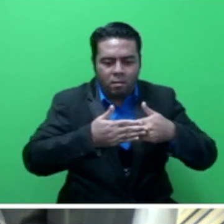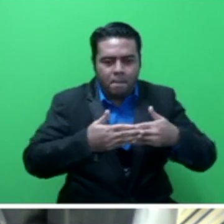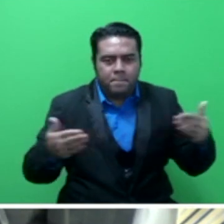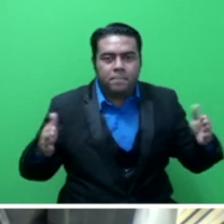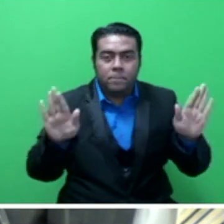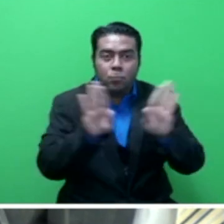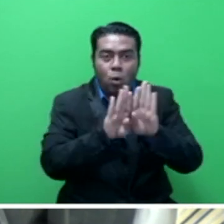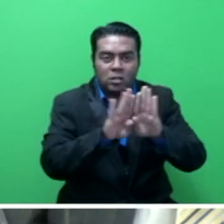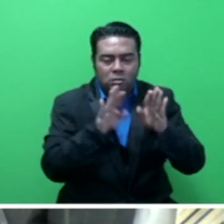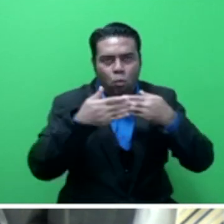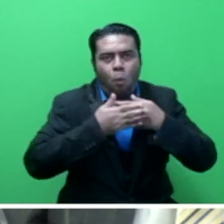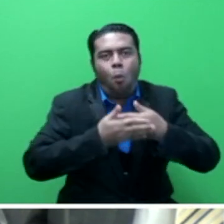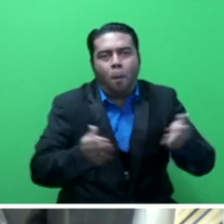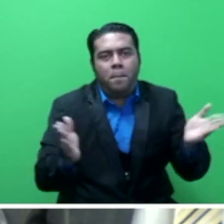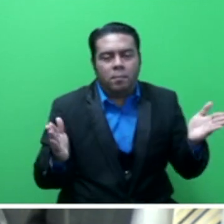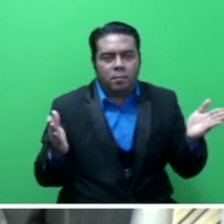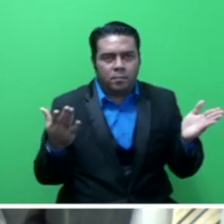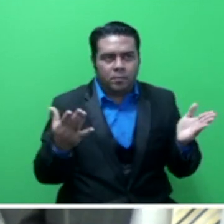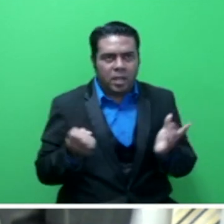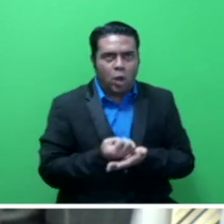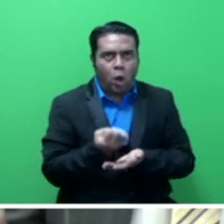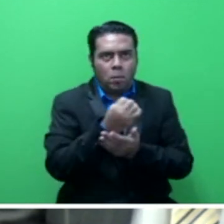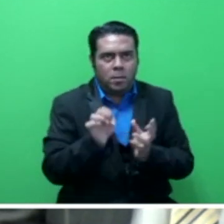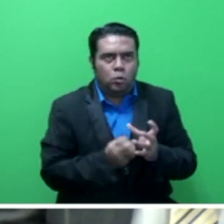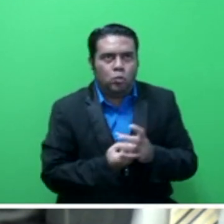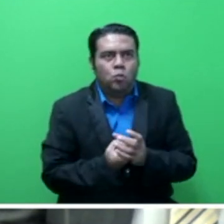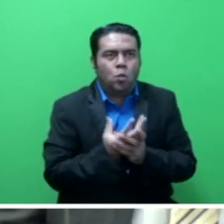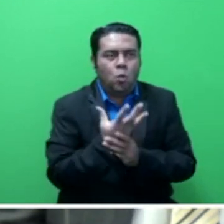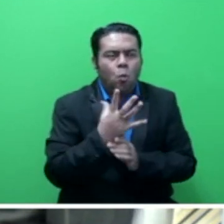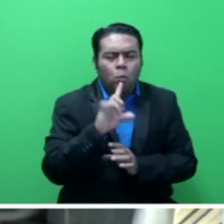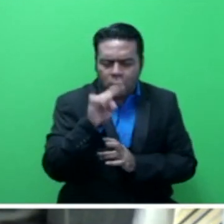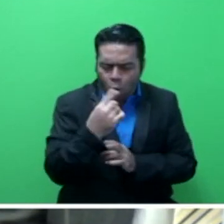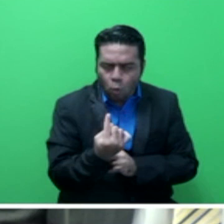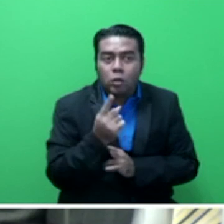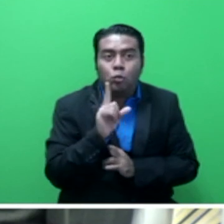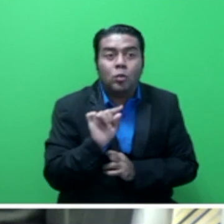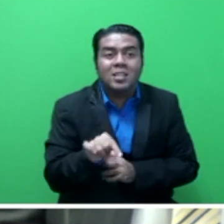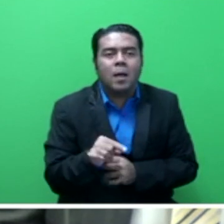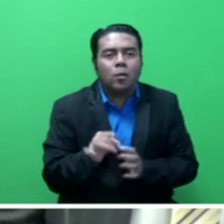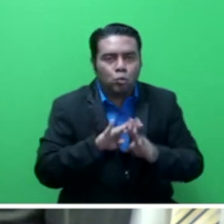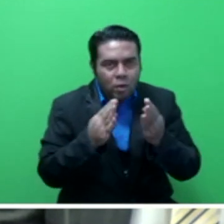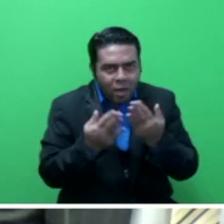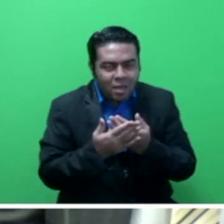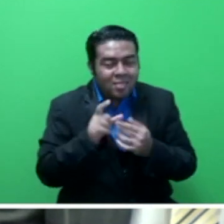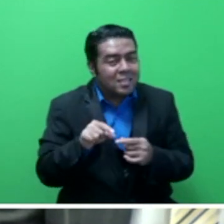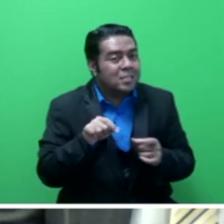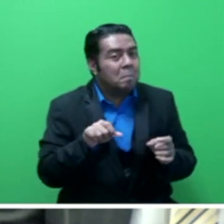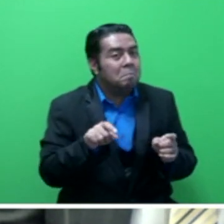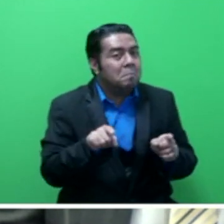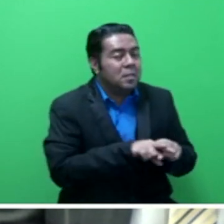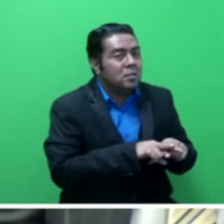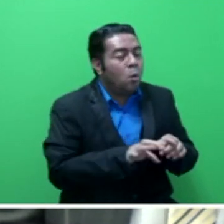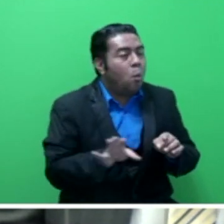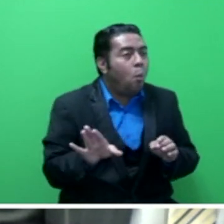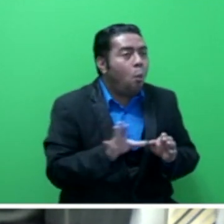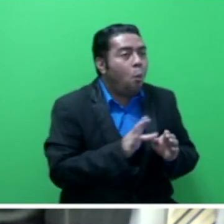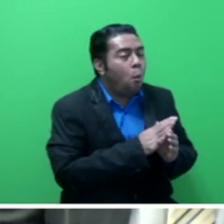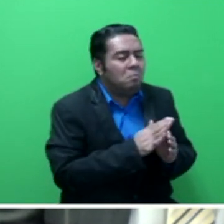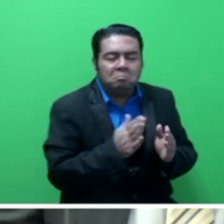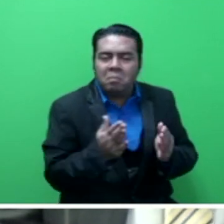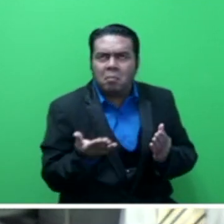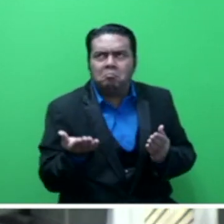our economy up to par. And we can only do this together. This needs an all of government and all of societal approach like never